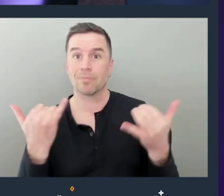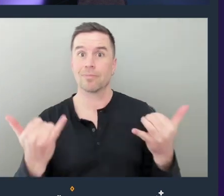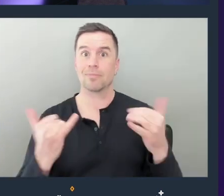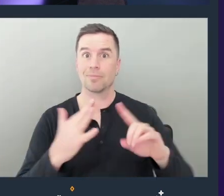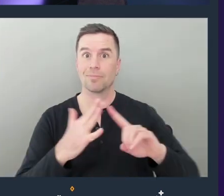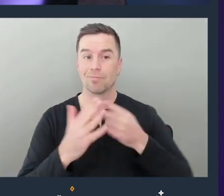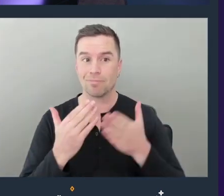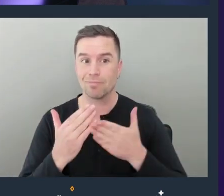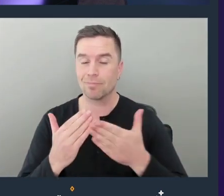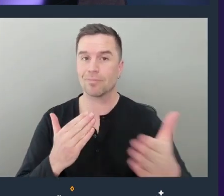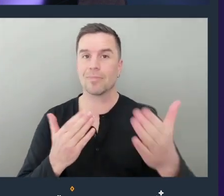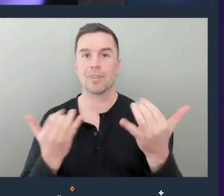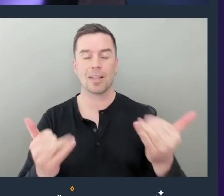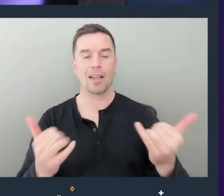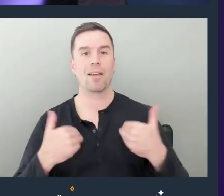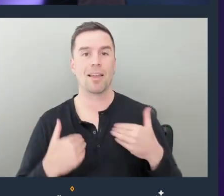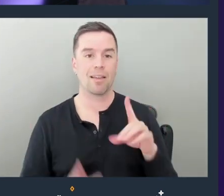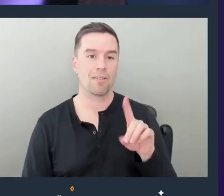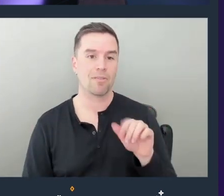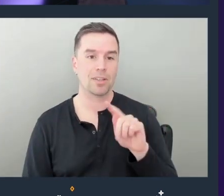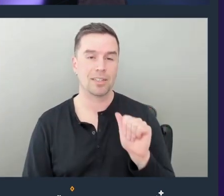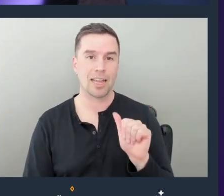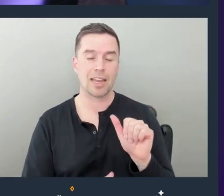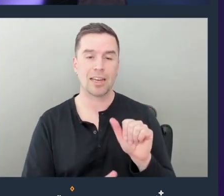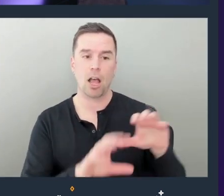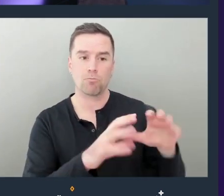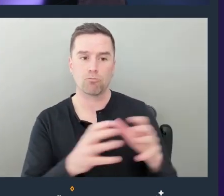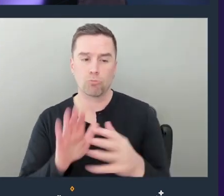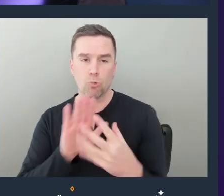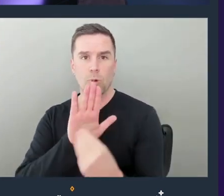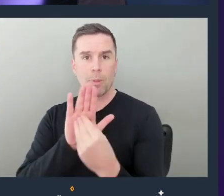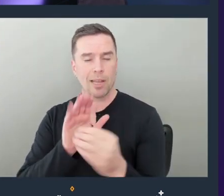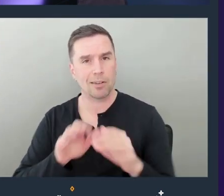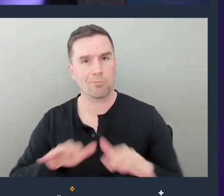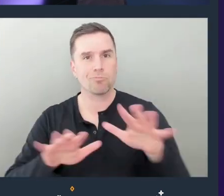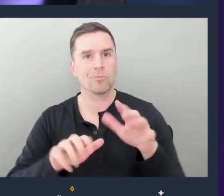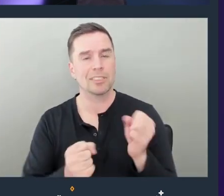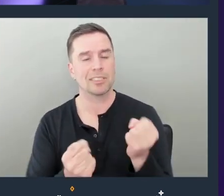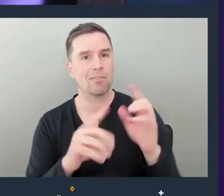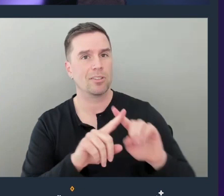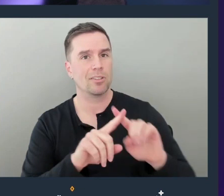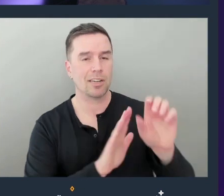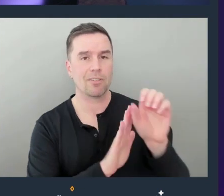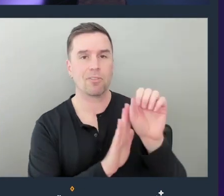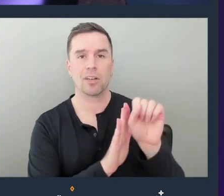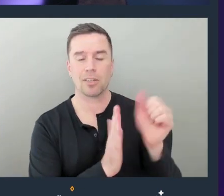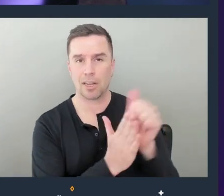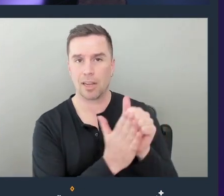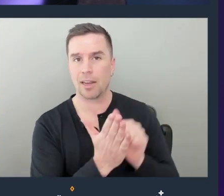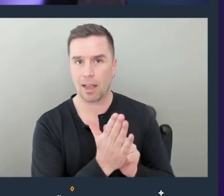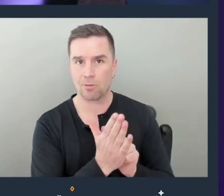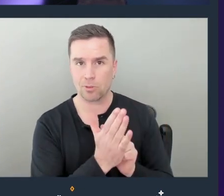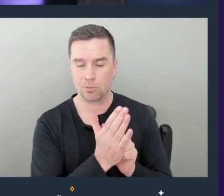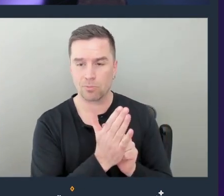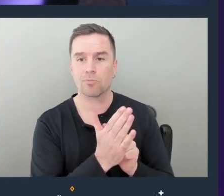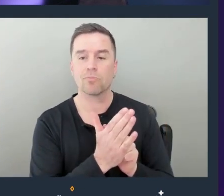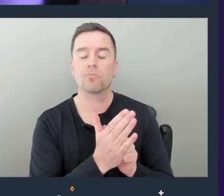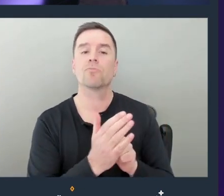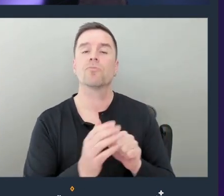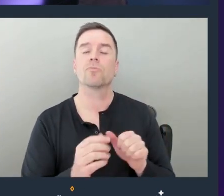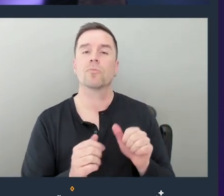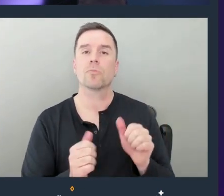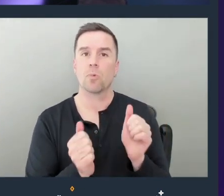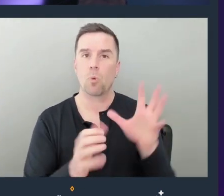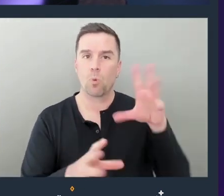data sets replicated across multiple accounts, just simplifying the storage access for these applications that span both AWS regions